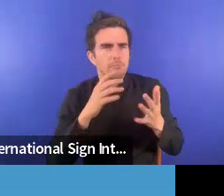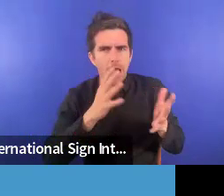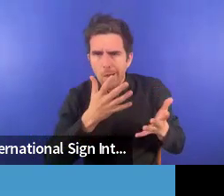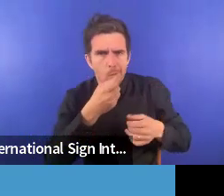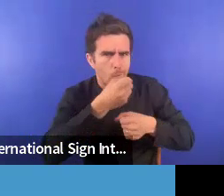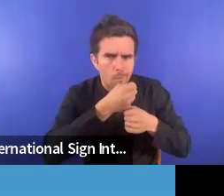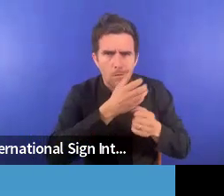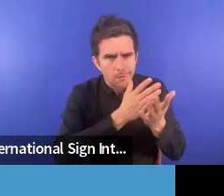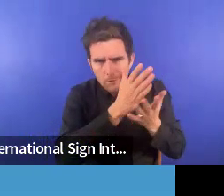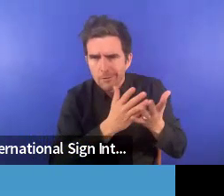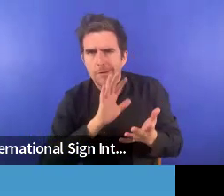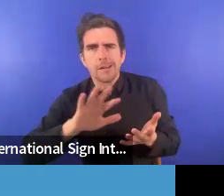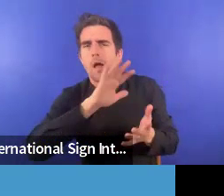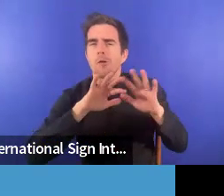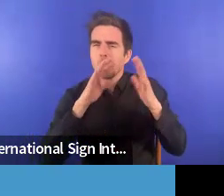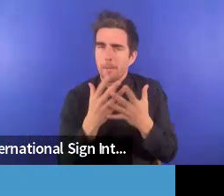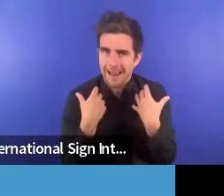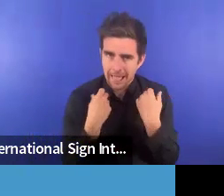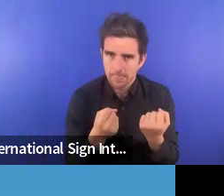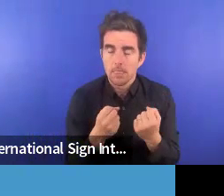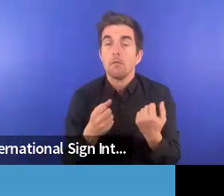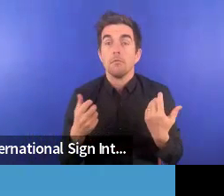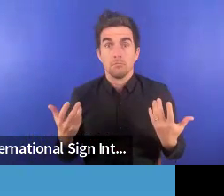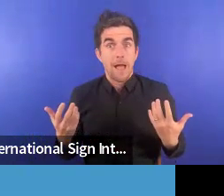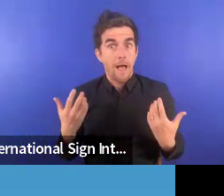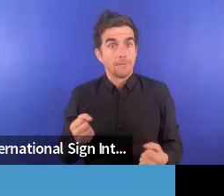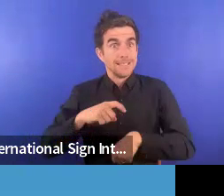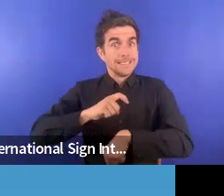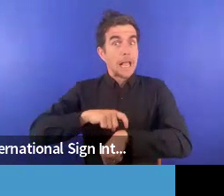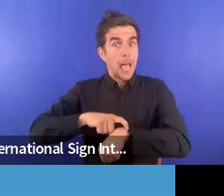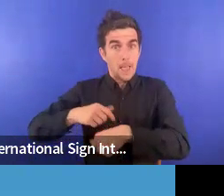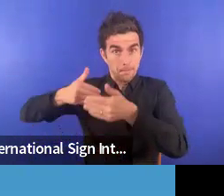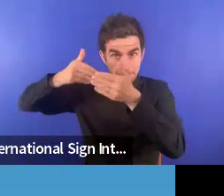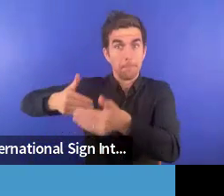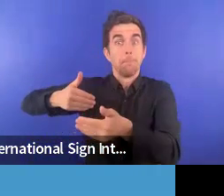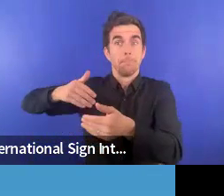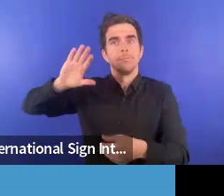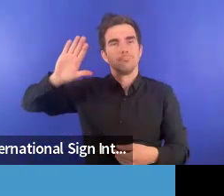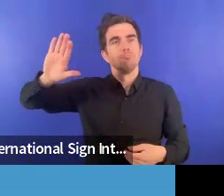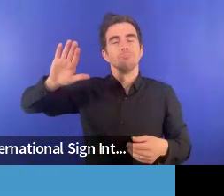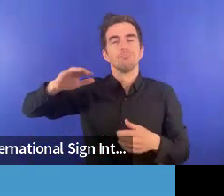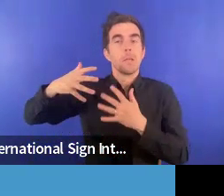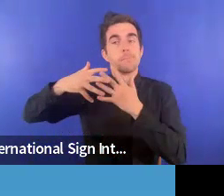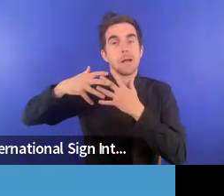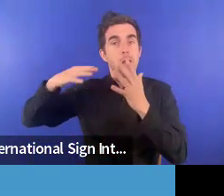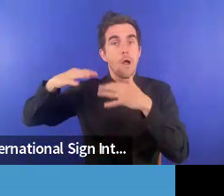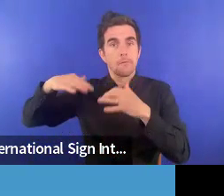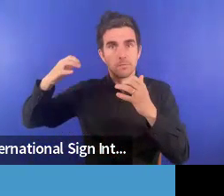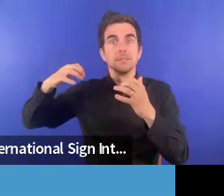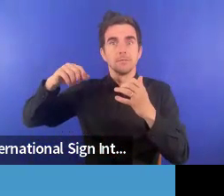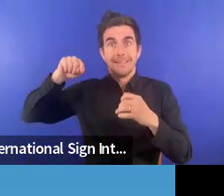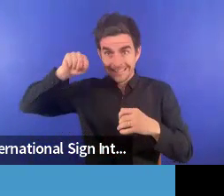where Congress actually discusses the budget, and there's an entire process